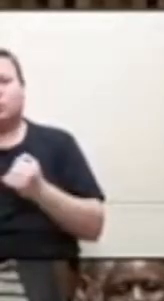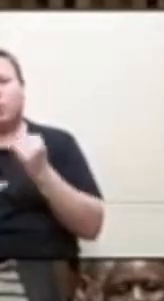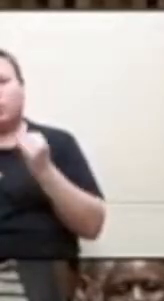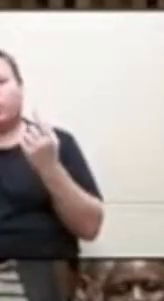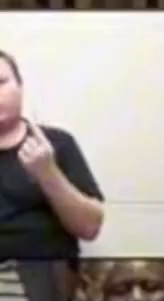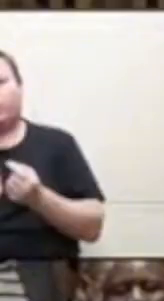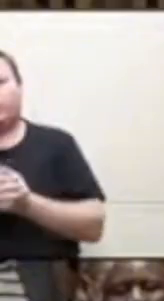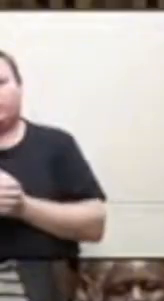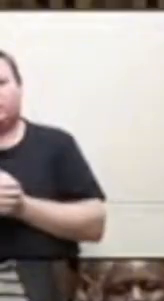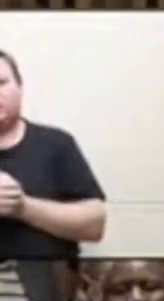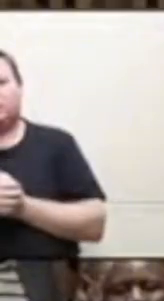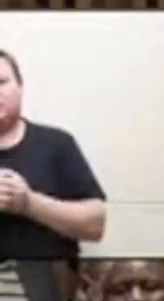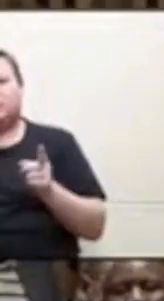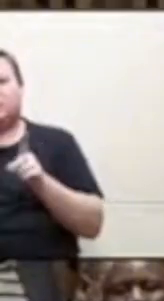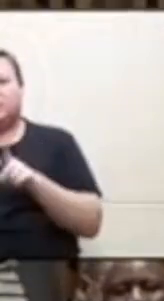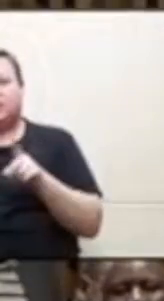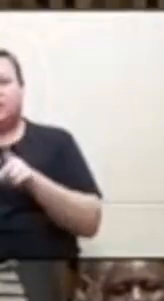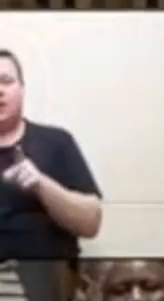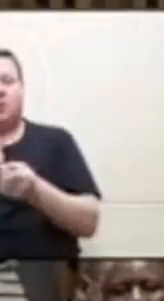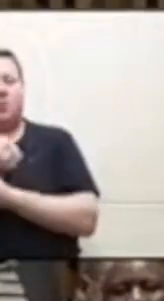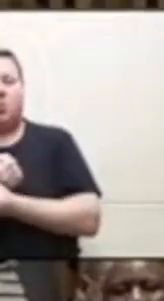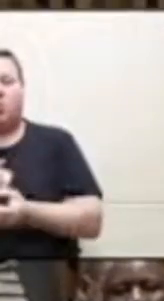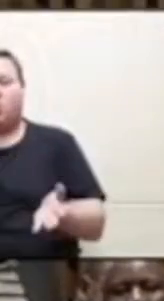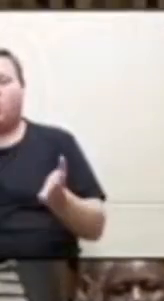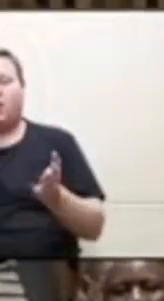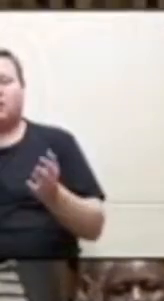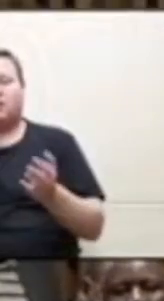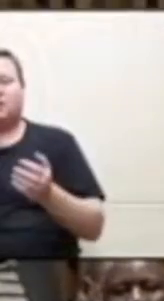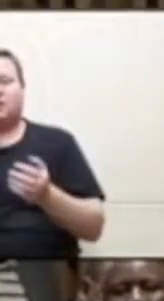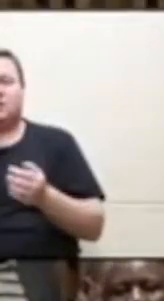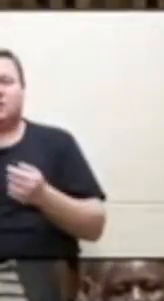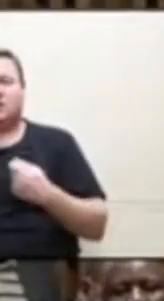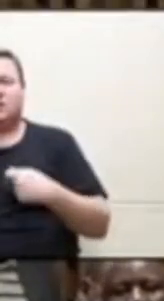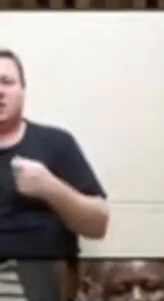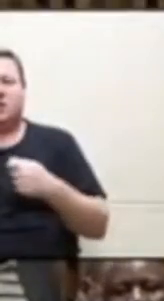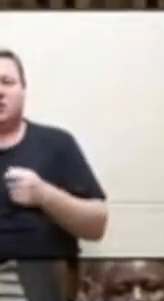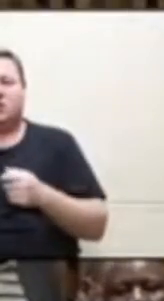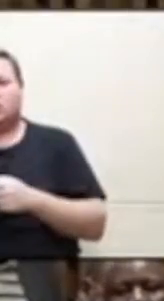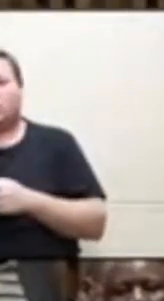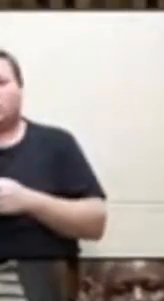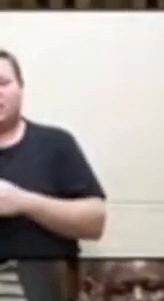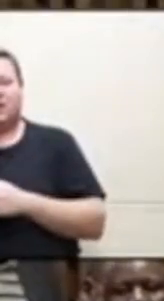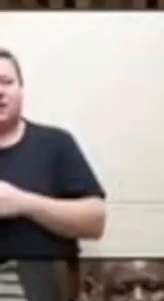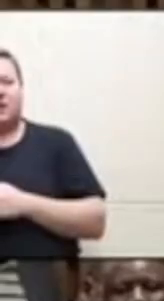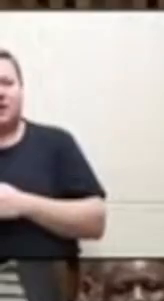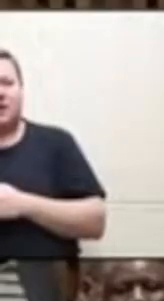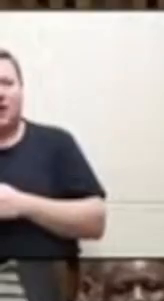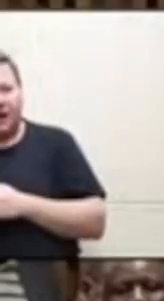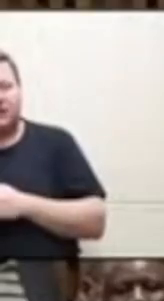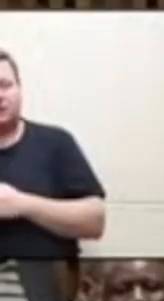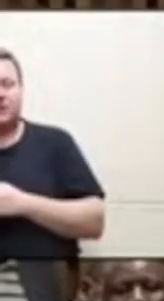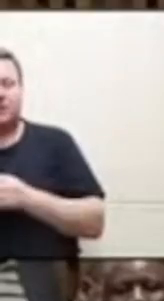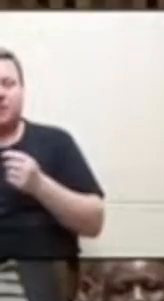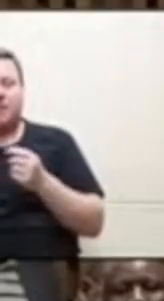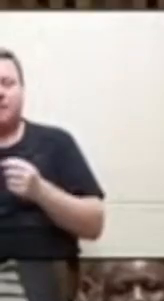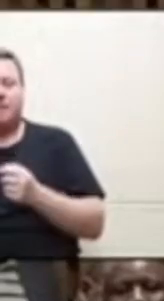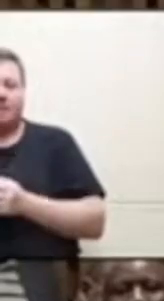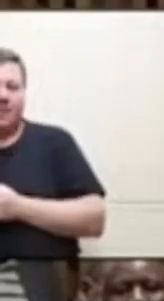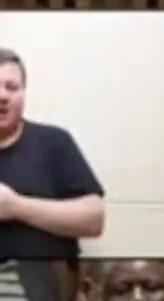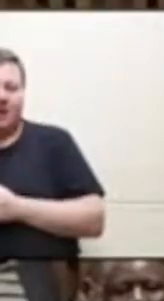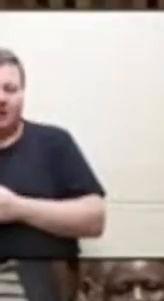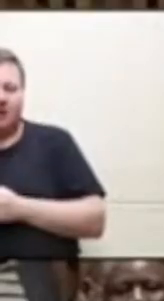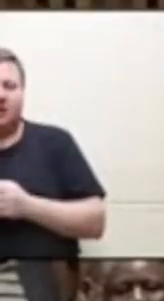expenditure, which is around 83 million, which relates mainly to interest from Auto General, the interest